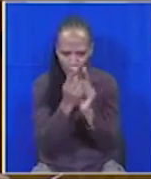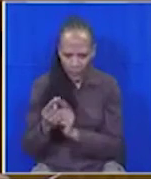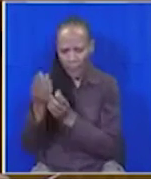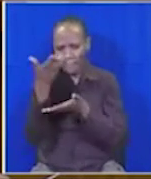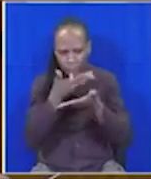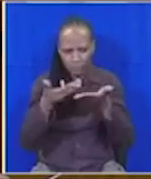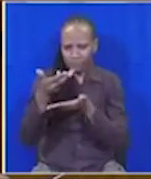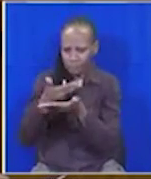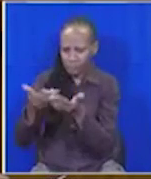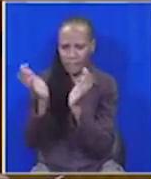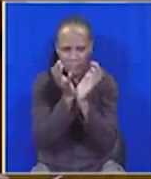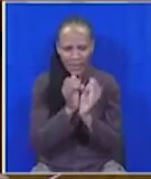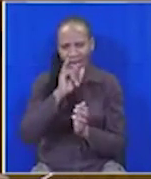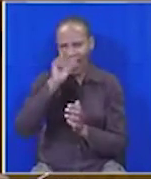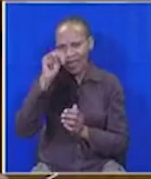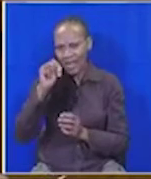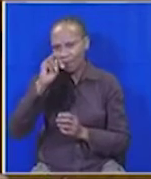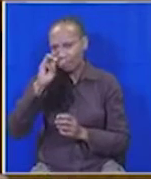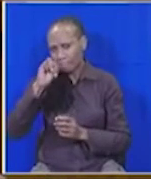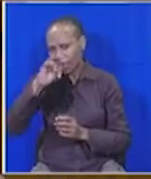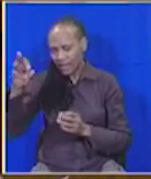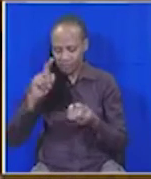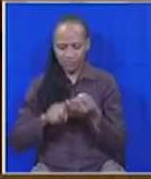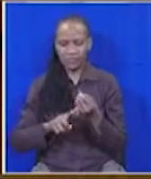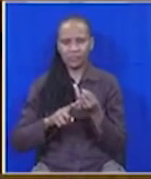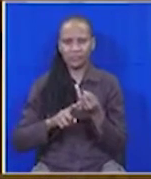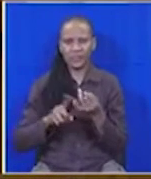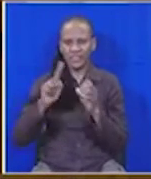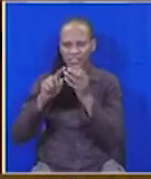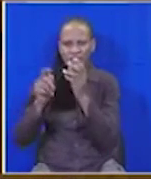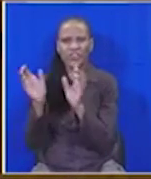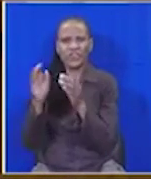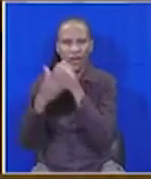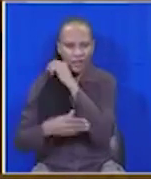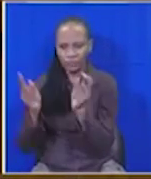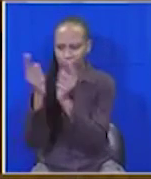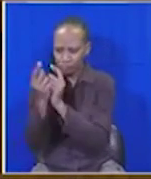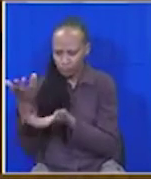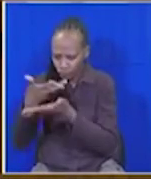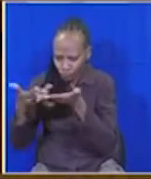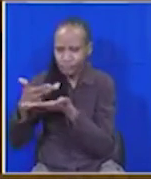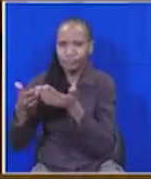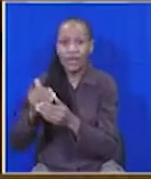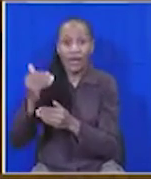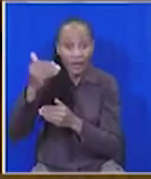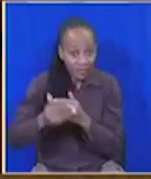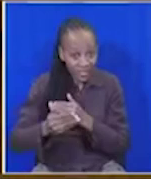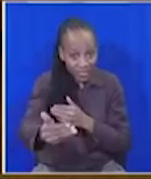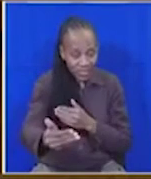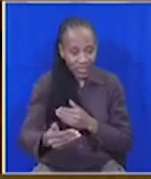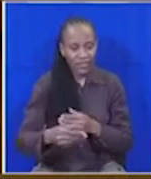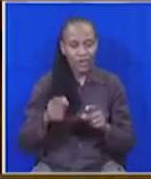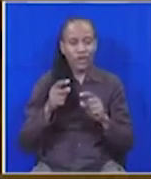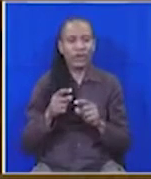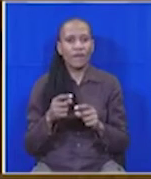spring meetings of the IMF and World Bank in Washington. And since then, Moody's decided to leave our ratings level unchanged,